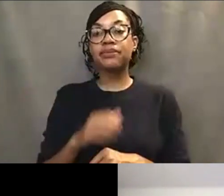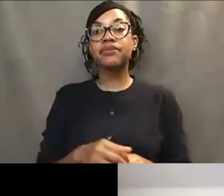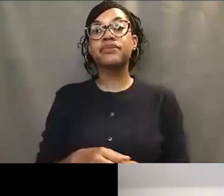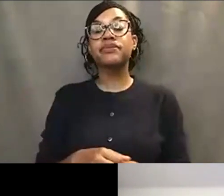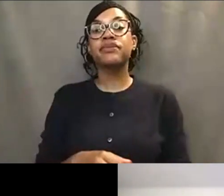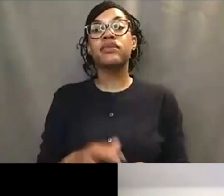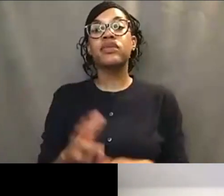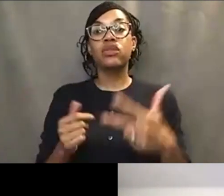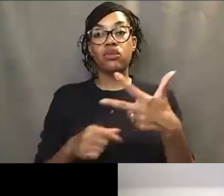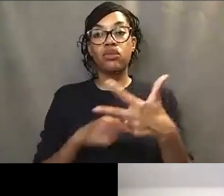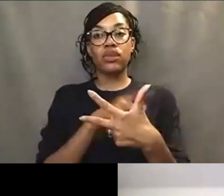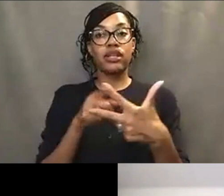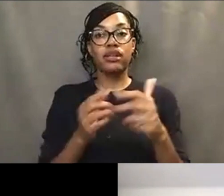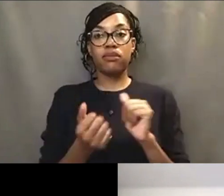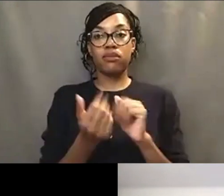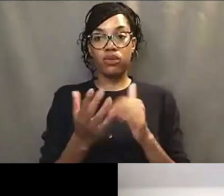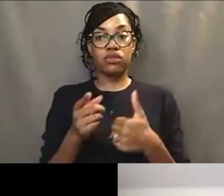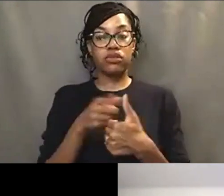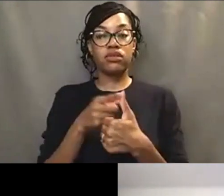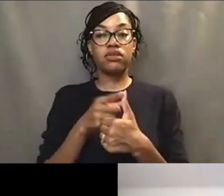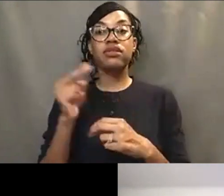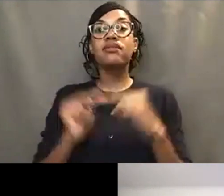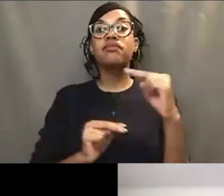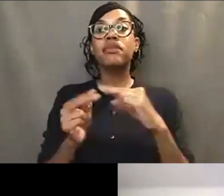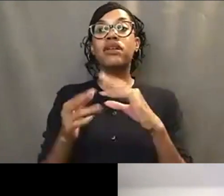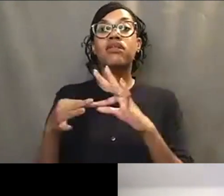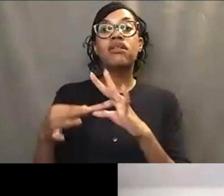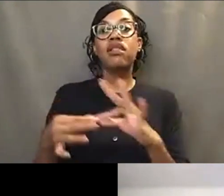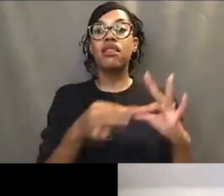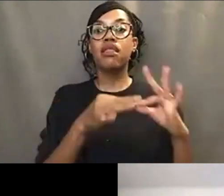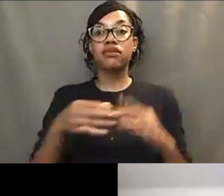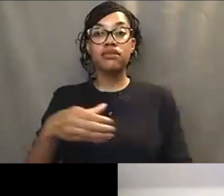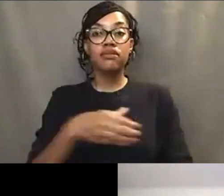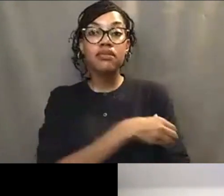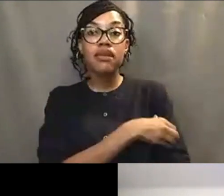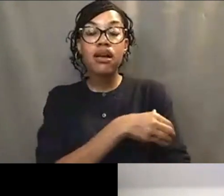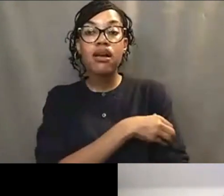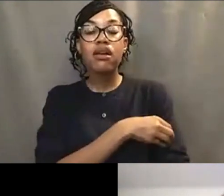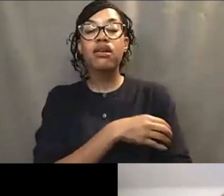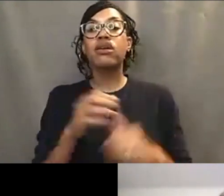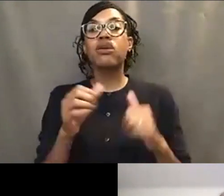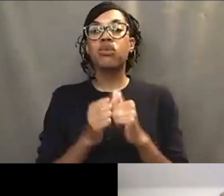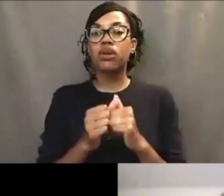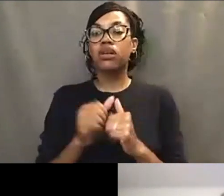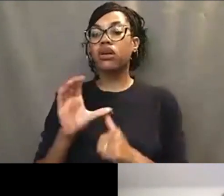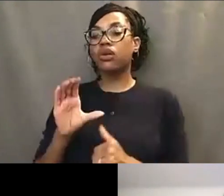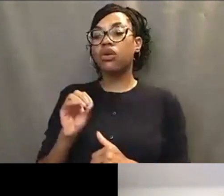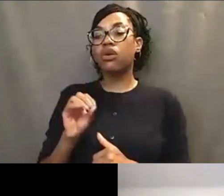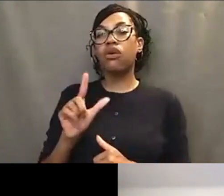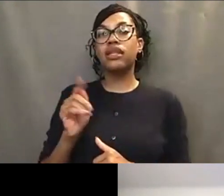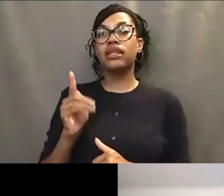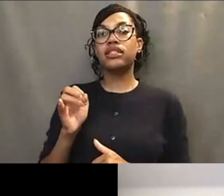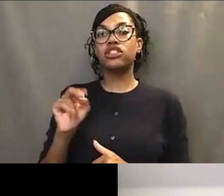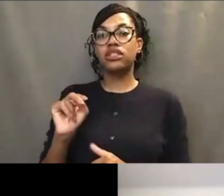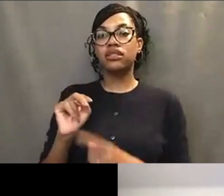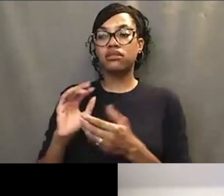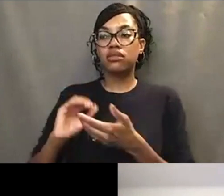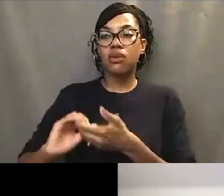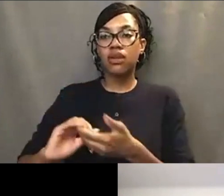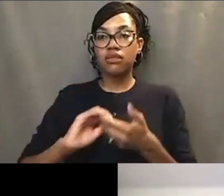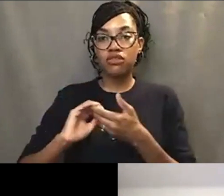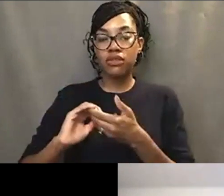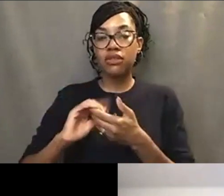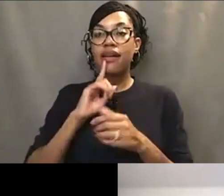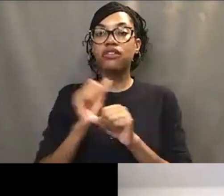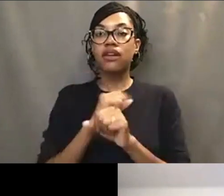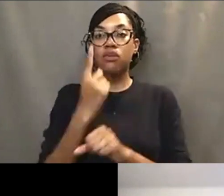could build collective power through building a coalition that had strategic unity around a programmatic vision